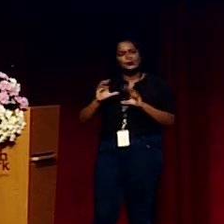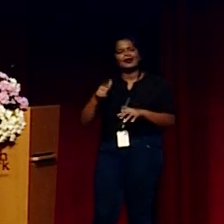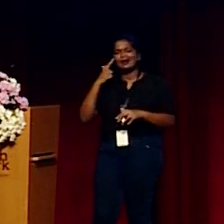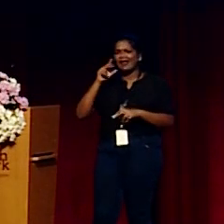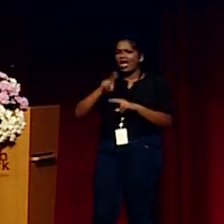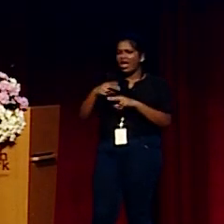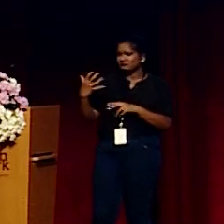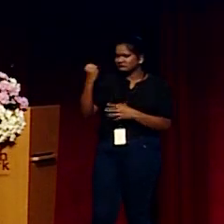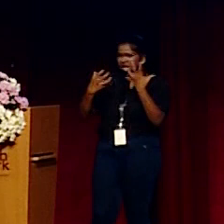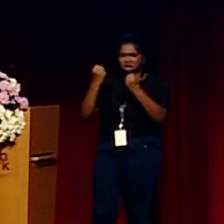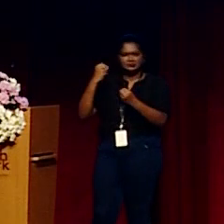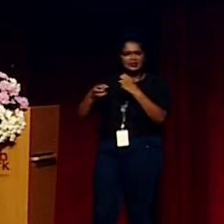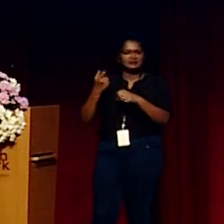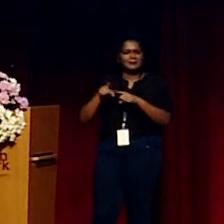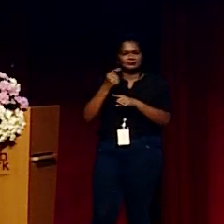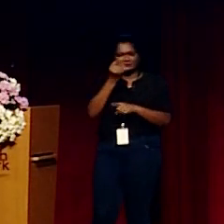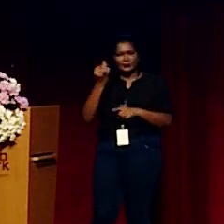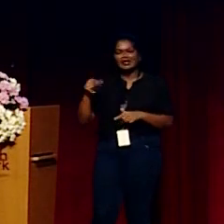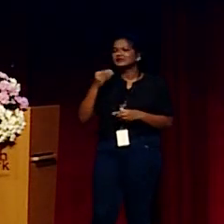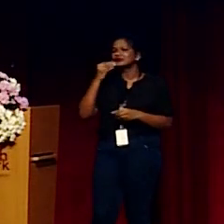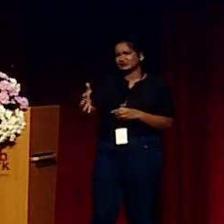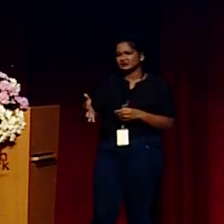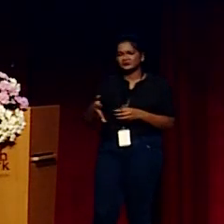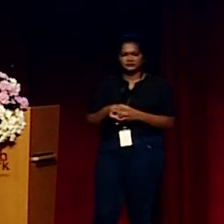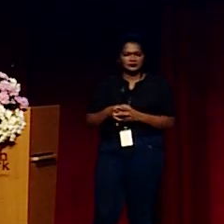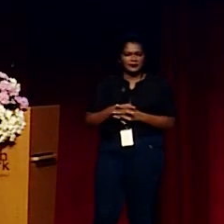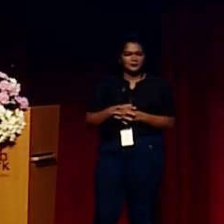identify the chemical compounds quite easily, and